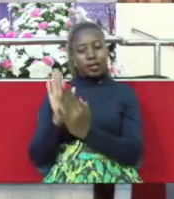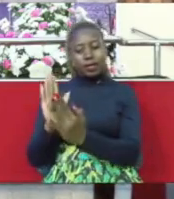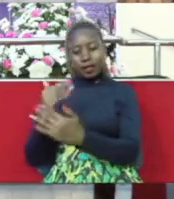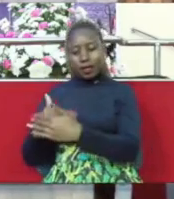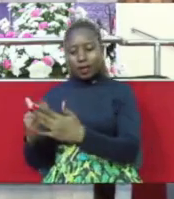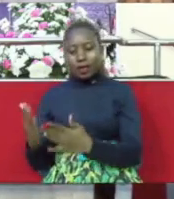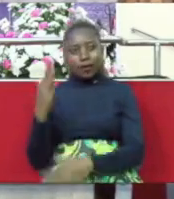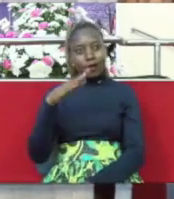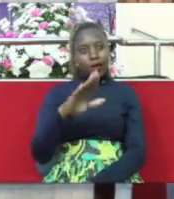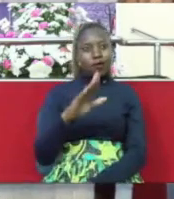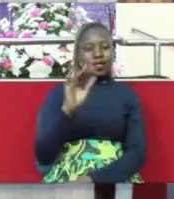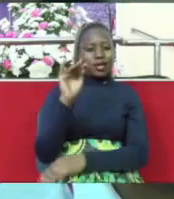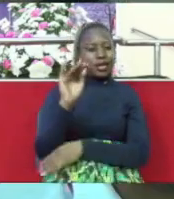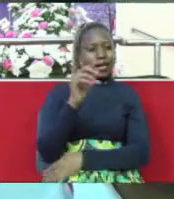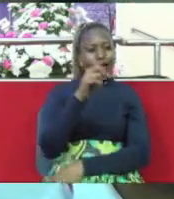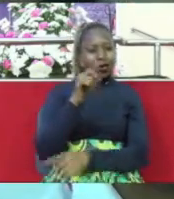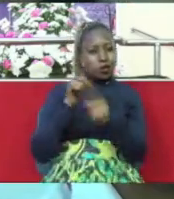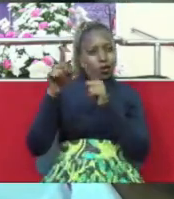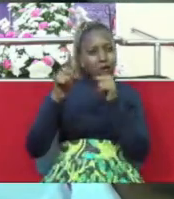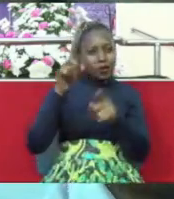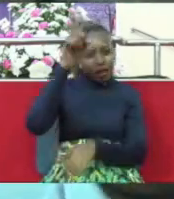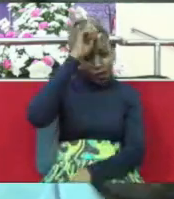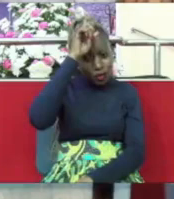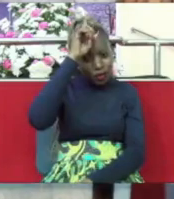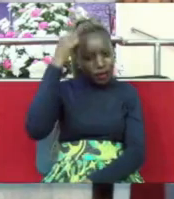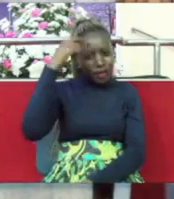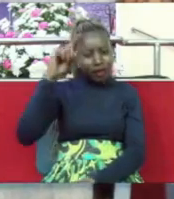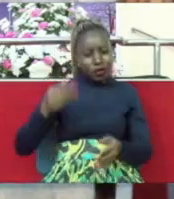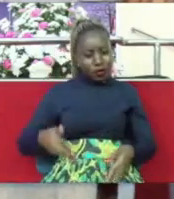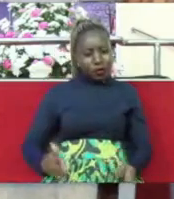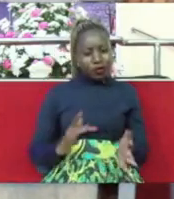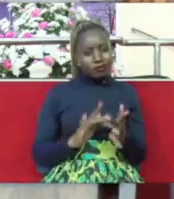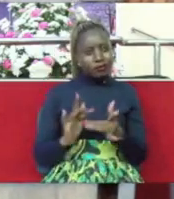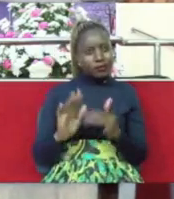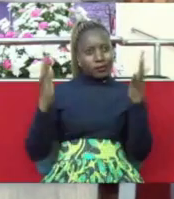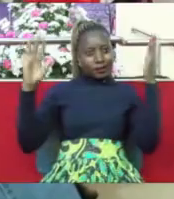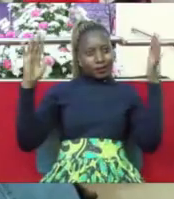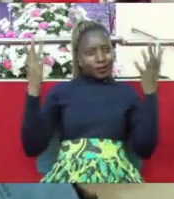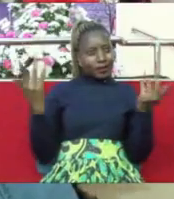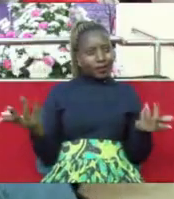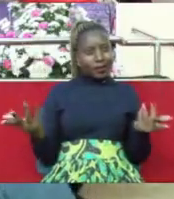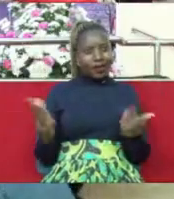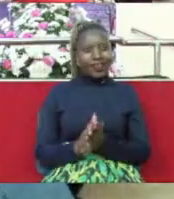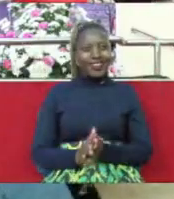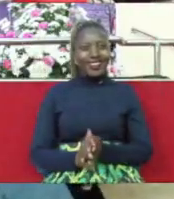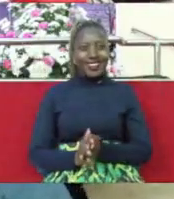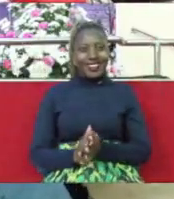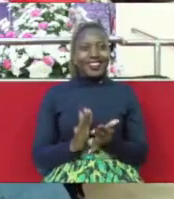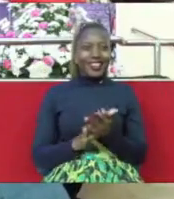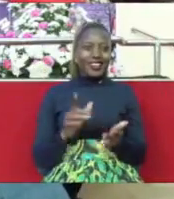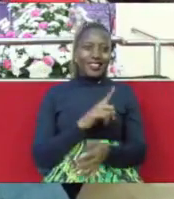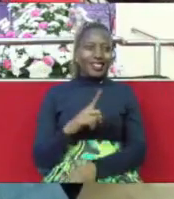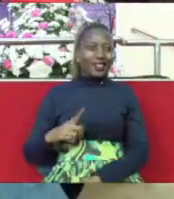going up country for Christmas? Uliza jirani yako kama anaenda mashabani kwa Christmas. Bwana asifiwe. Amen.